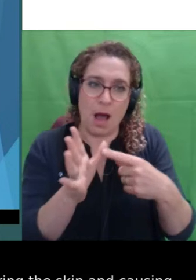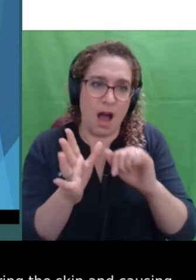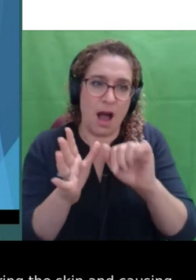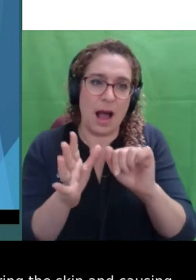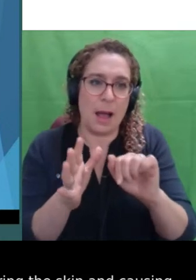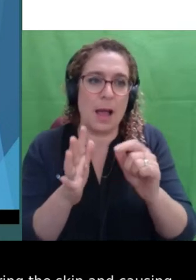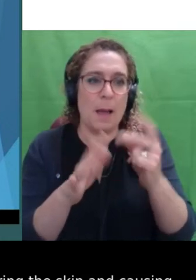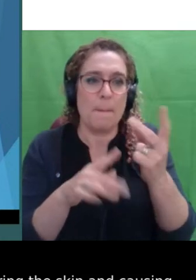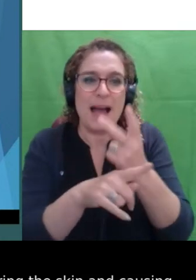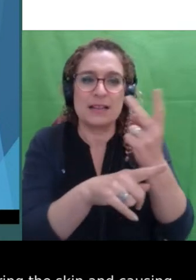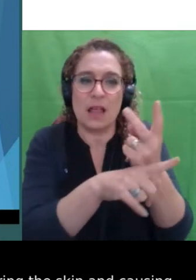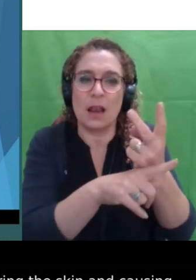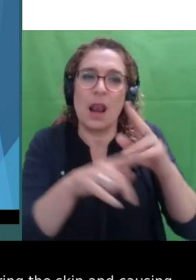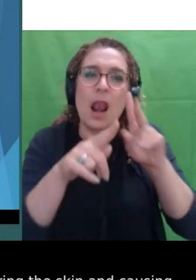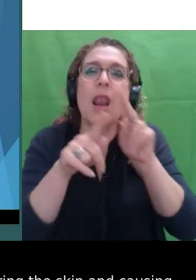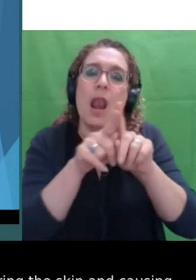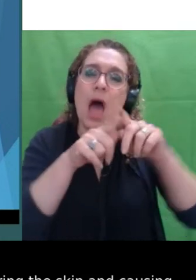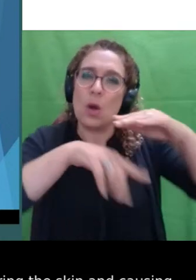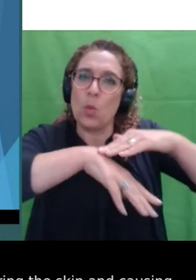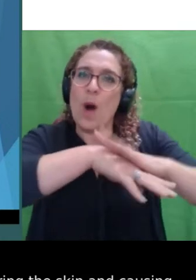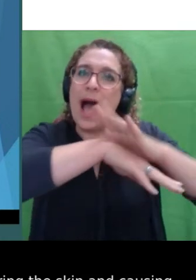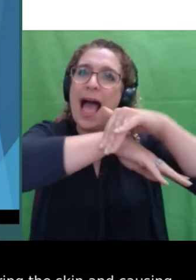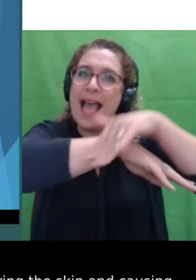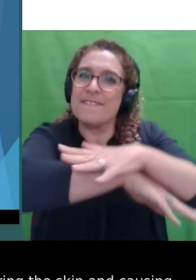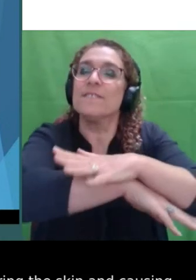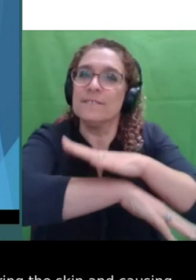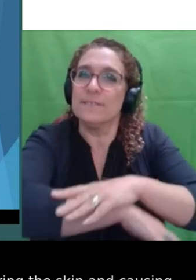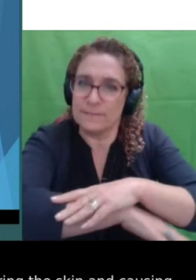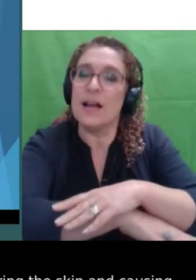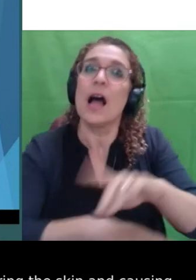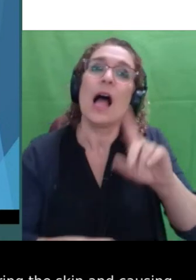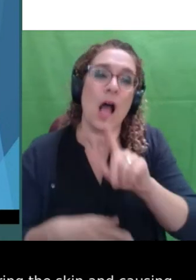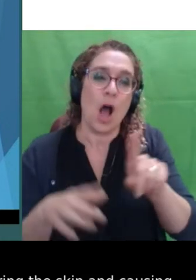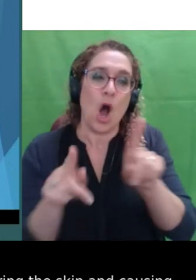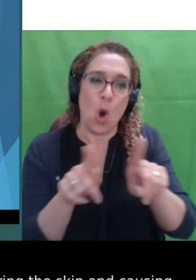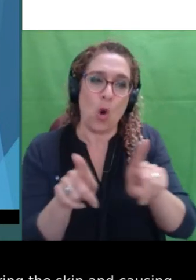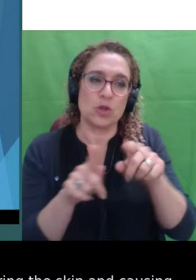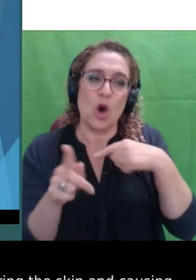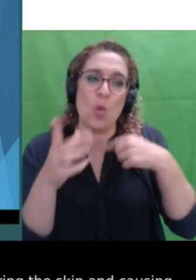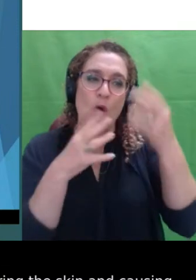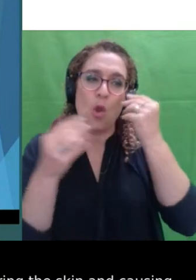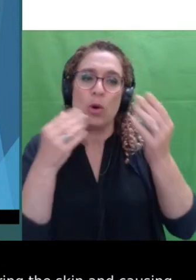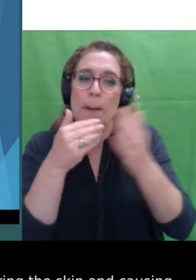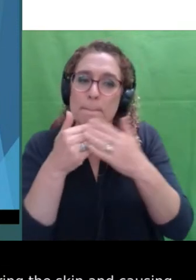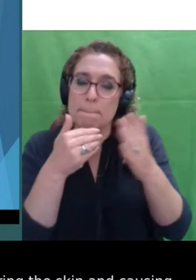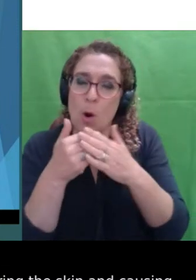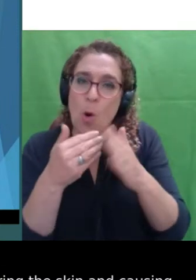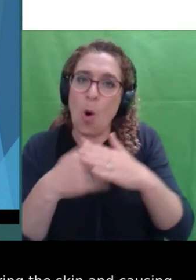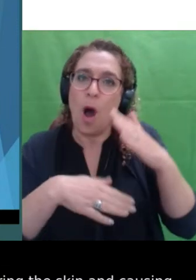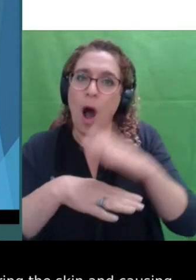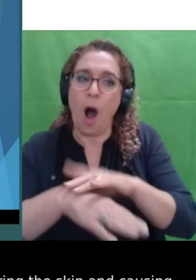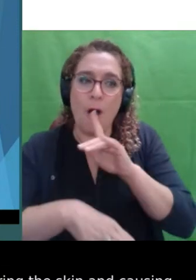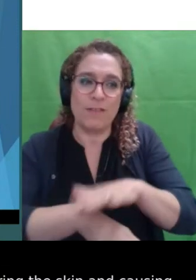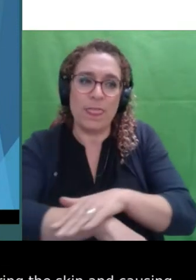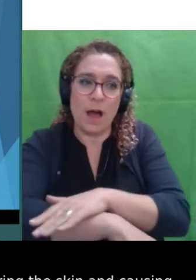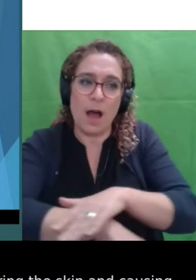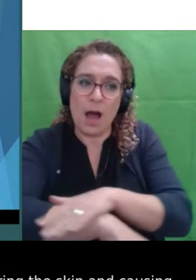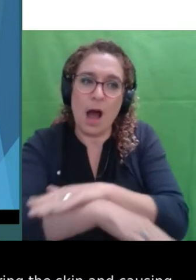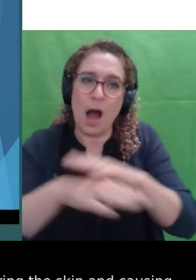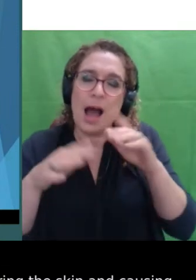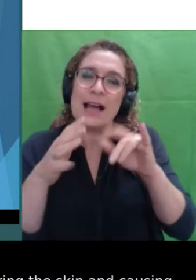microbial colonization willing a lot more about the microbiome of the skin so people with eczema have a lot more staph aureus in their